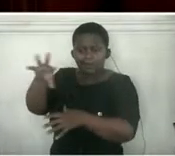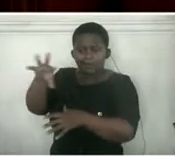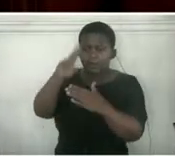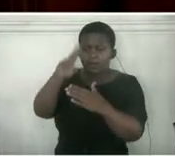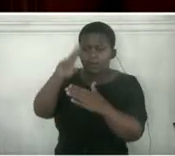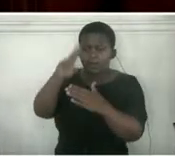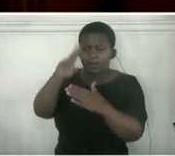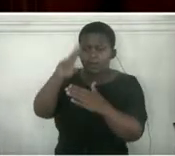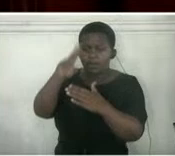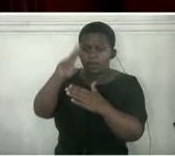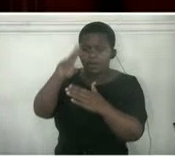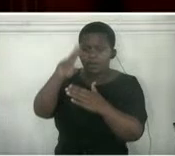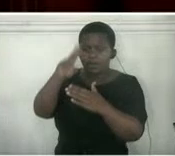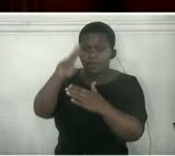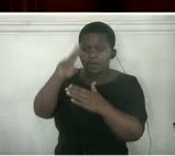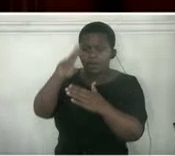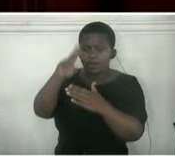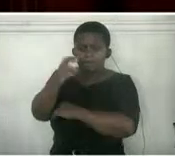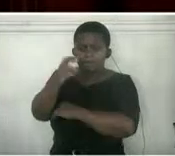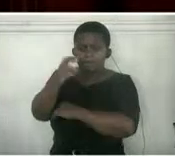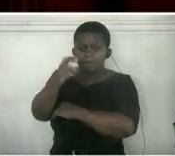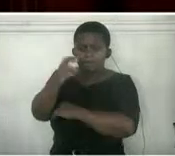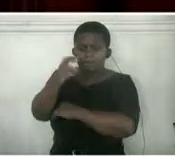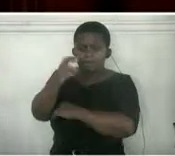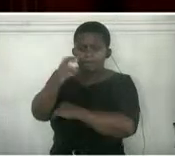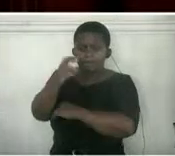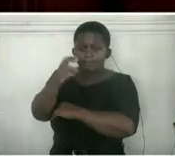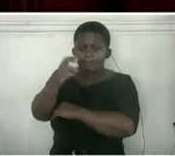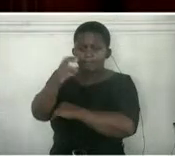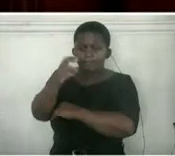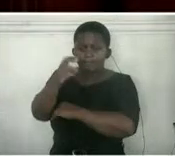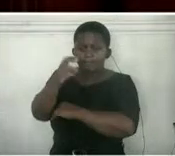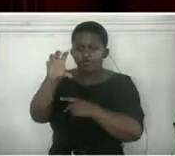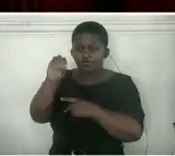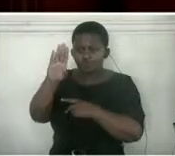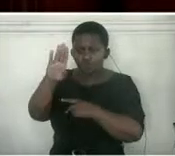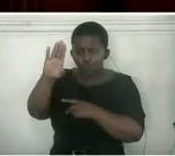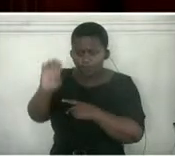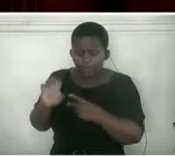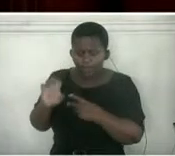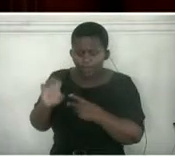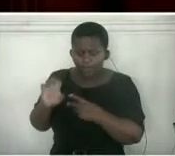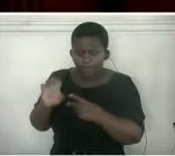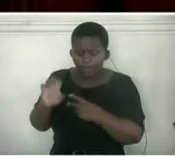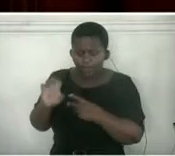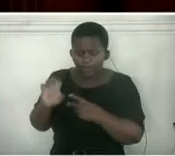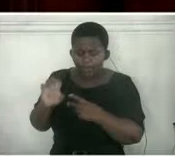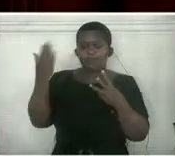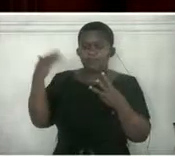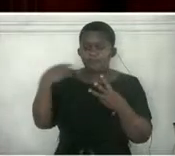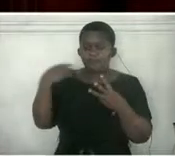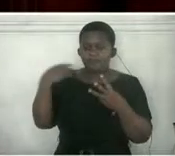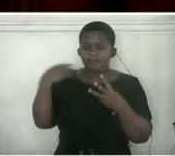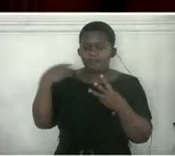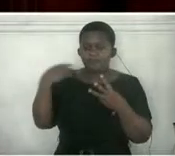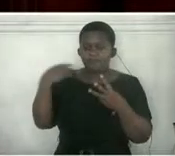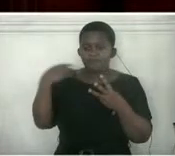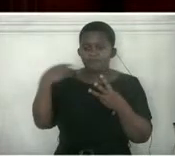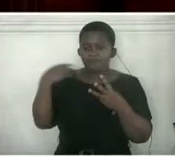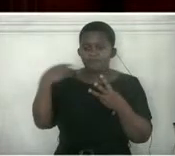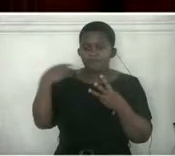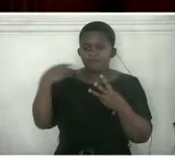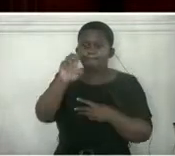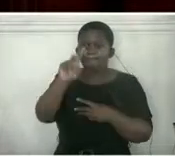Honourable R. Mthembu, Honourable M. Ndobe, Honourable former MEC